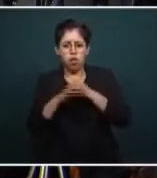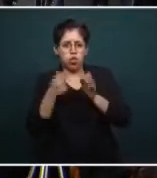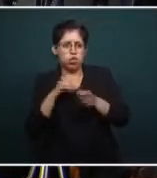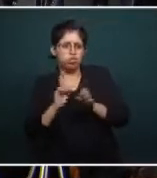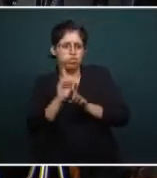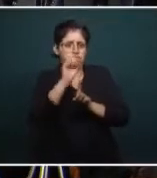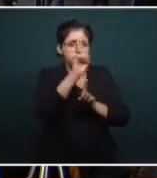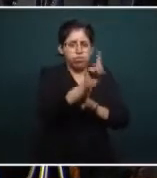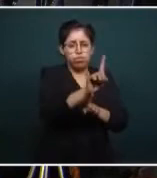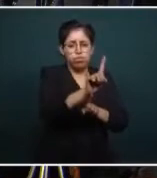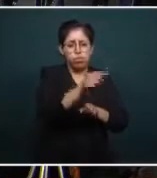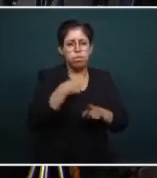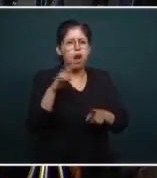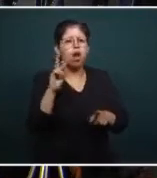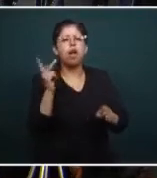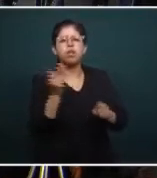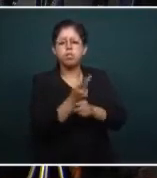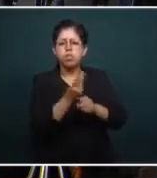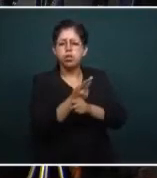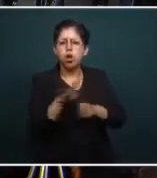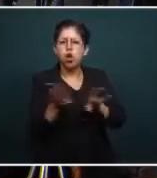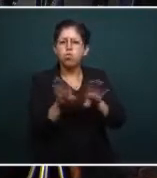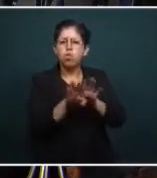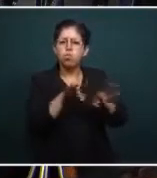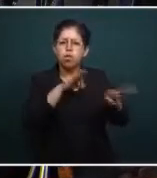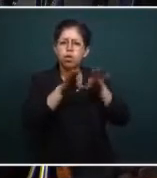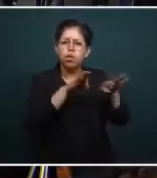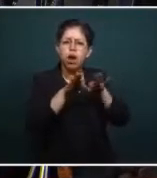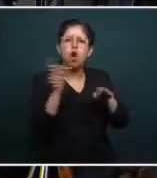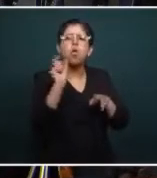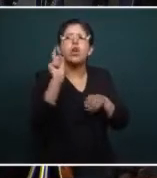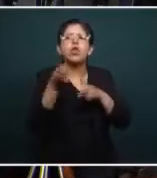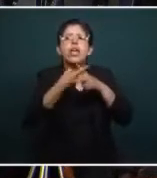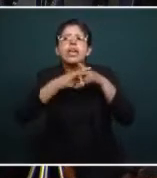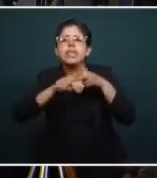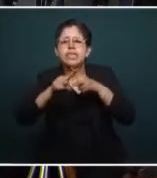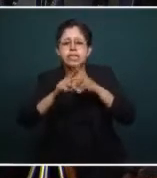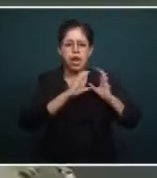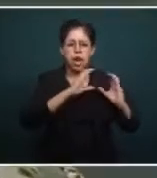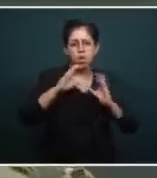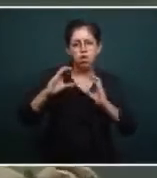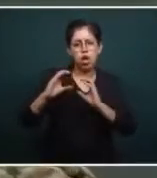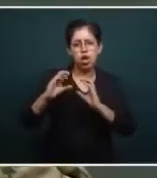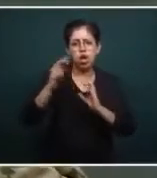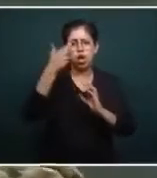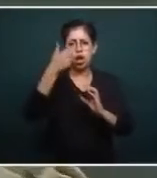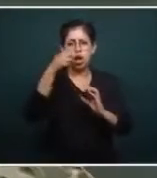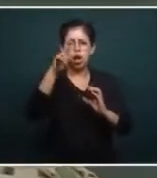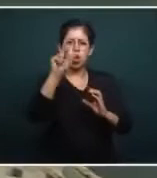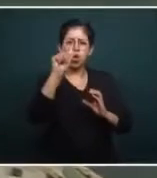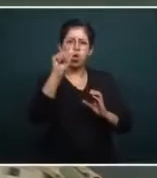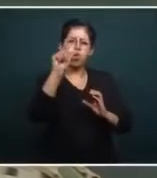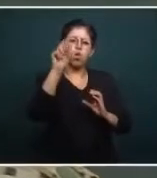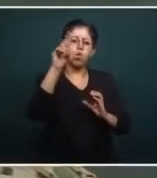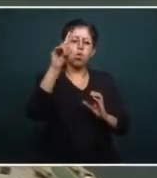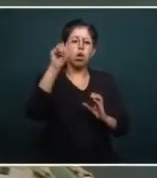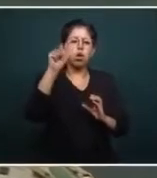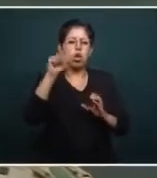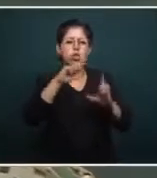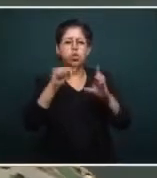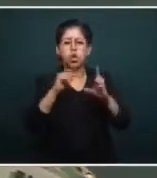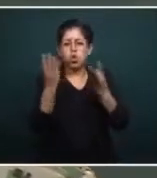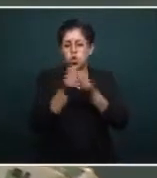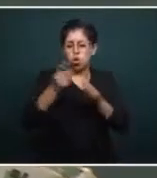allá finishing this para meeting definir so cuál va that a we ser can la go over estrategia there y so we cuándo can van a define entrar as en to when they're funcionamiento. going to Entonces, come estoy de into acuerdo con functioning el gobernador del